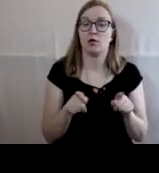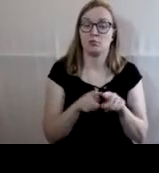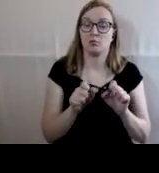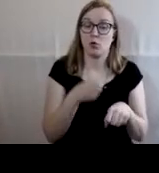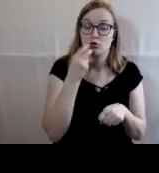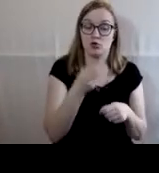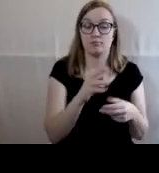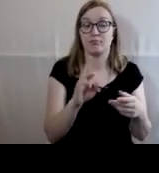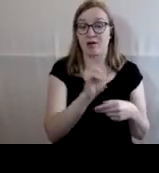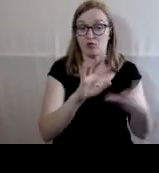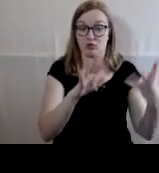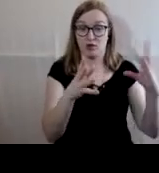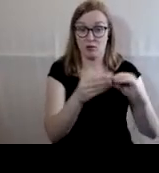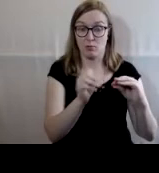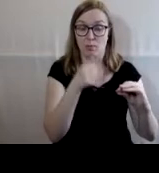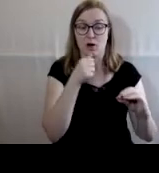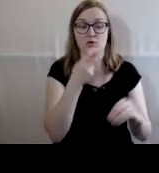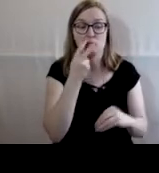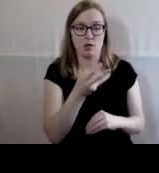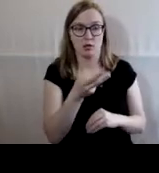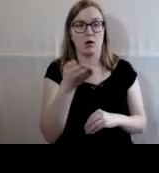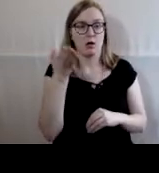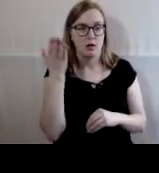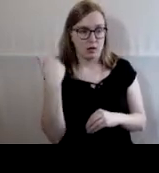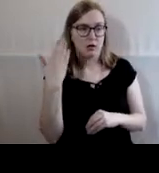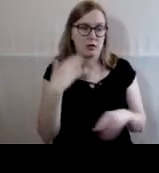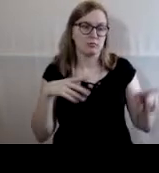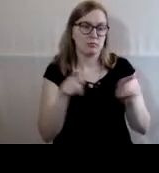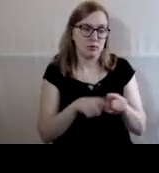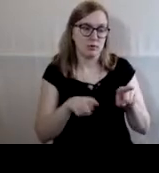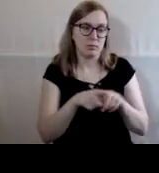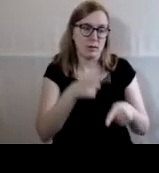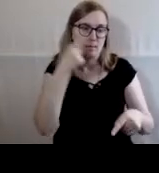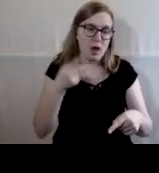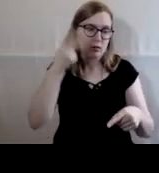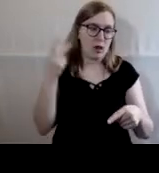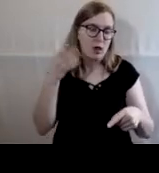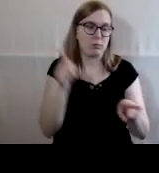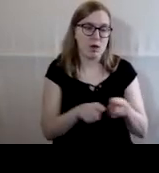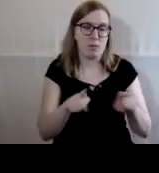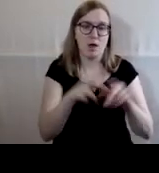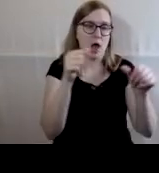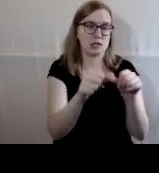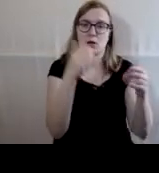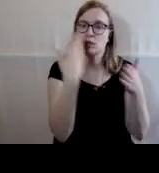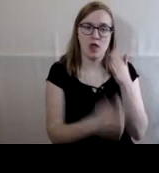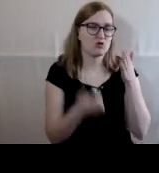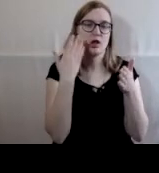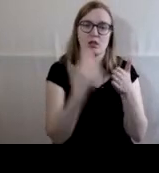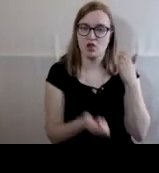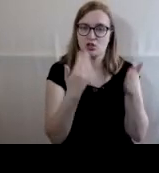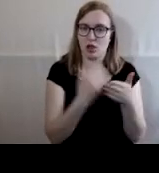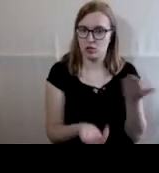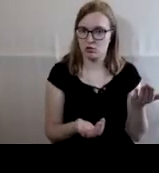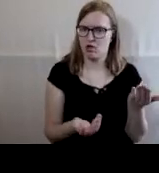a lot of students failing, then that means you've set the expectations higher than what the group actually